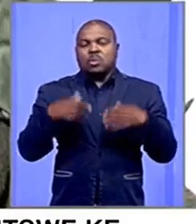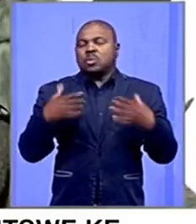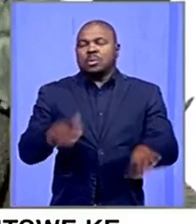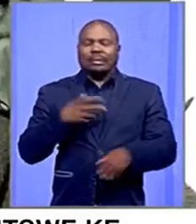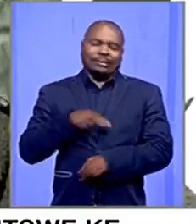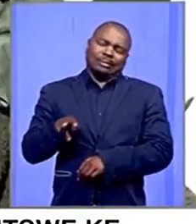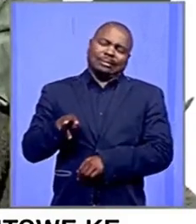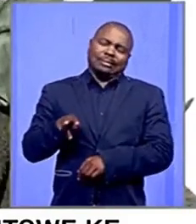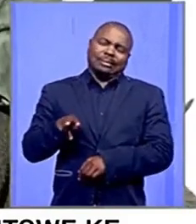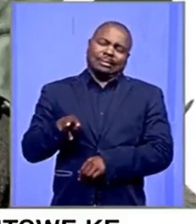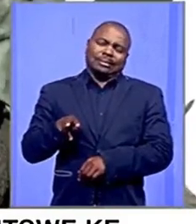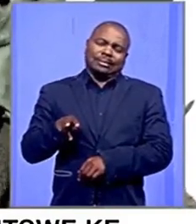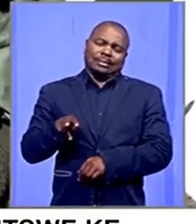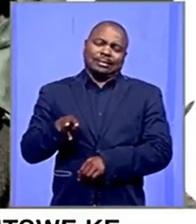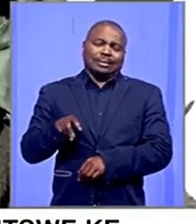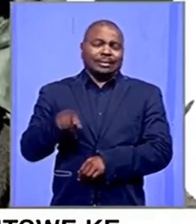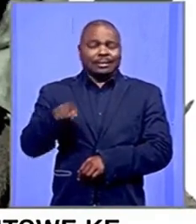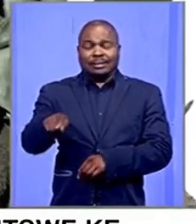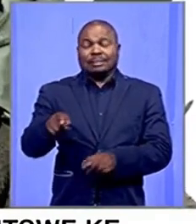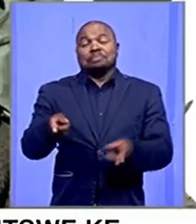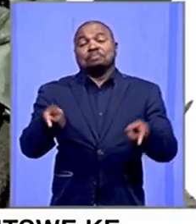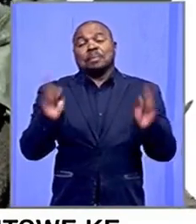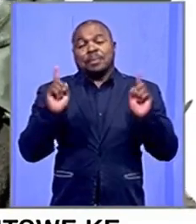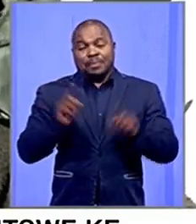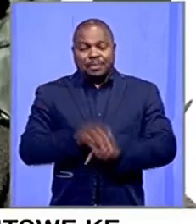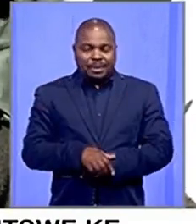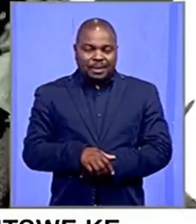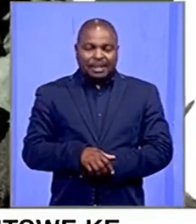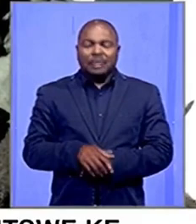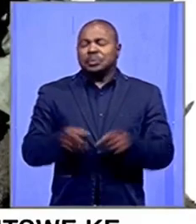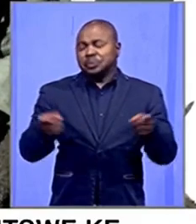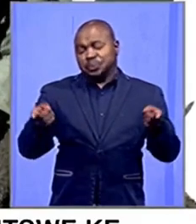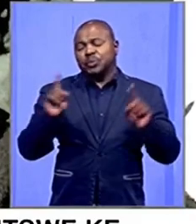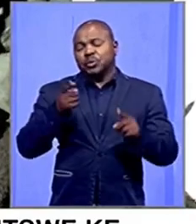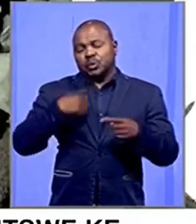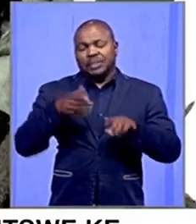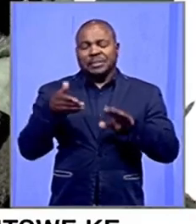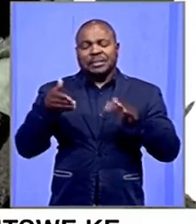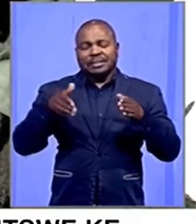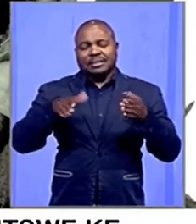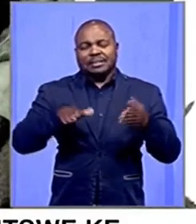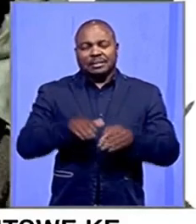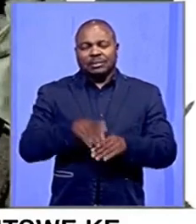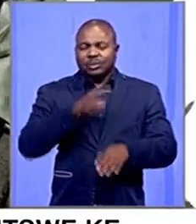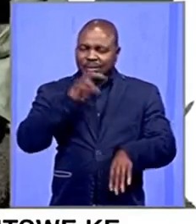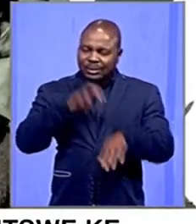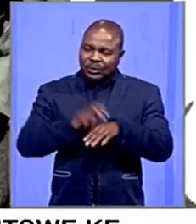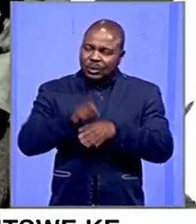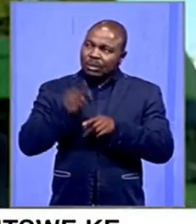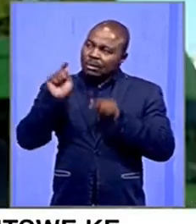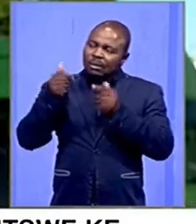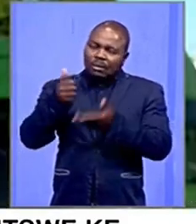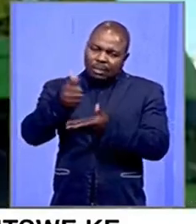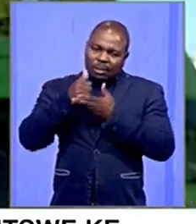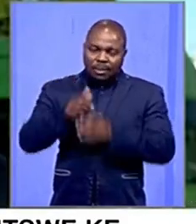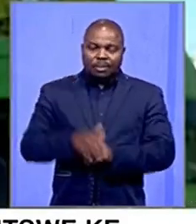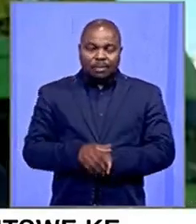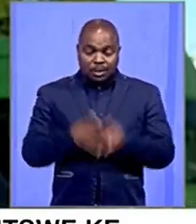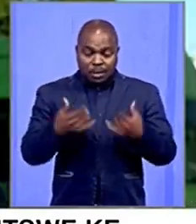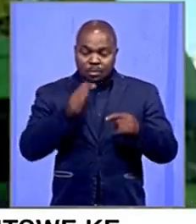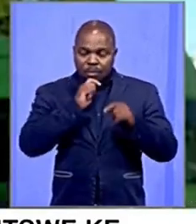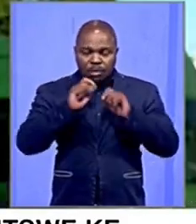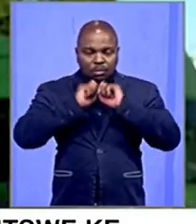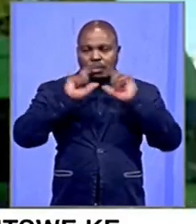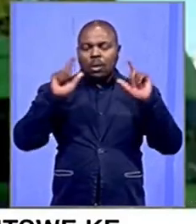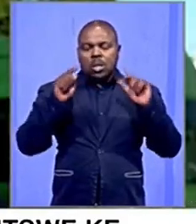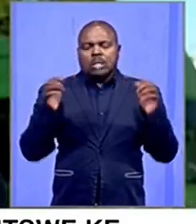e sa sa le matsa sa re le matsa ra sho re sa le tlhoka thuso mo bagolong. Re tsogile fanda go letse